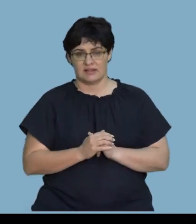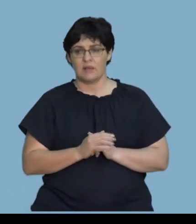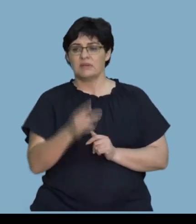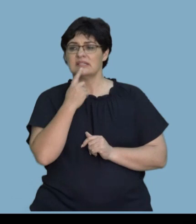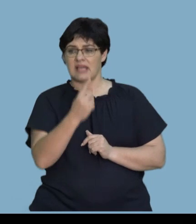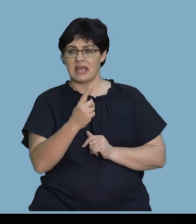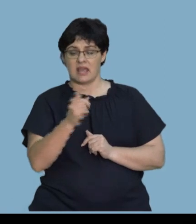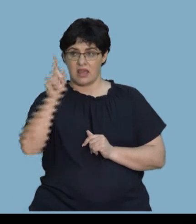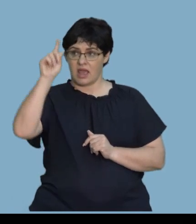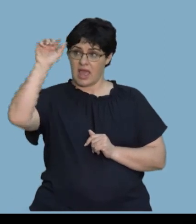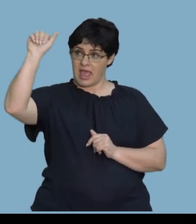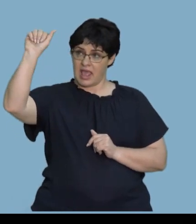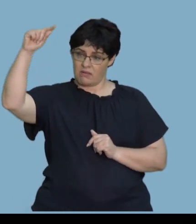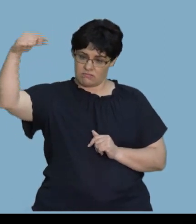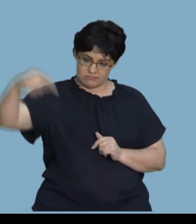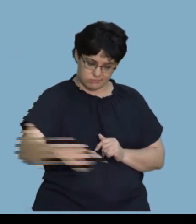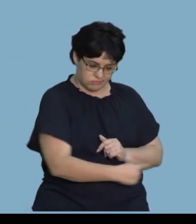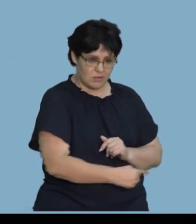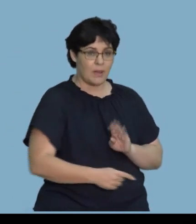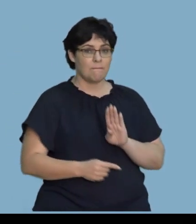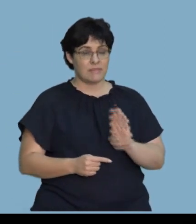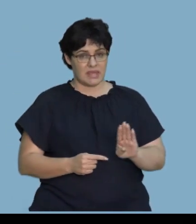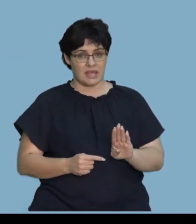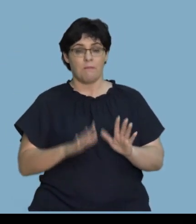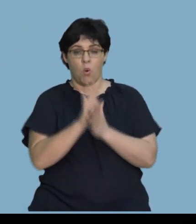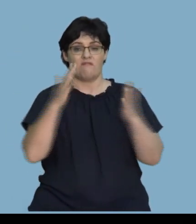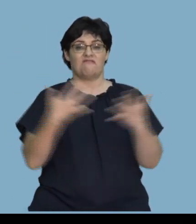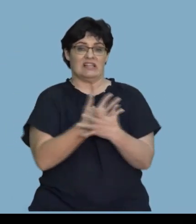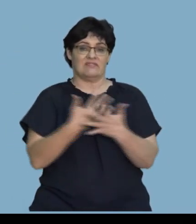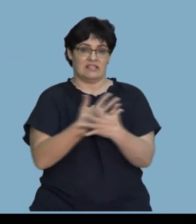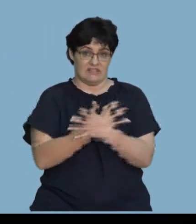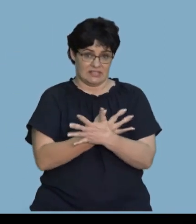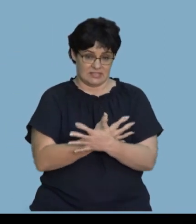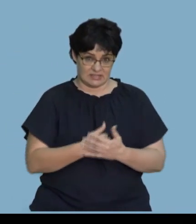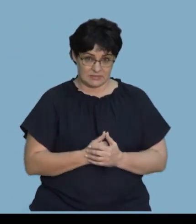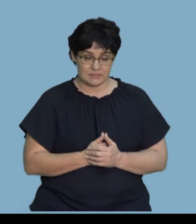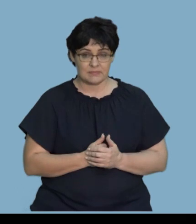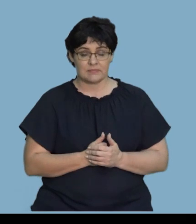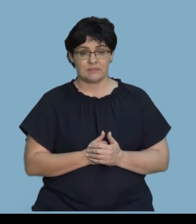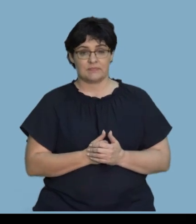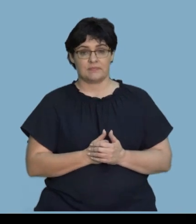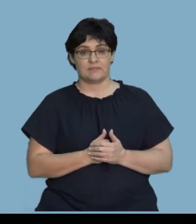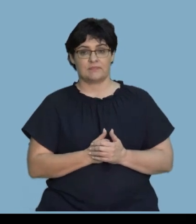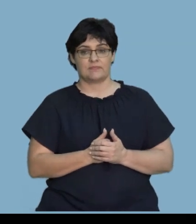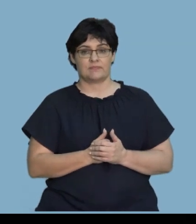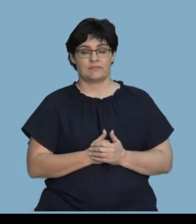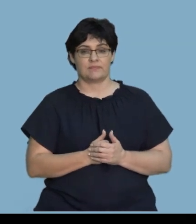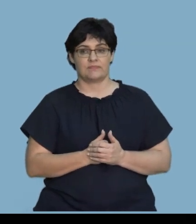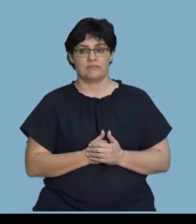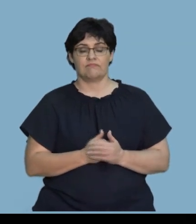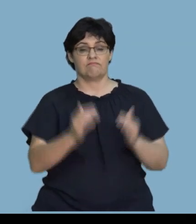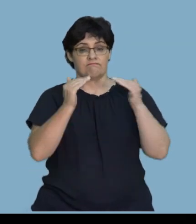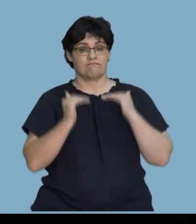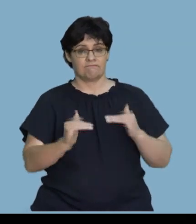this object moves from A to B, it is actually moving faster and faster, right? Okay? Now, moving